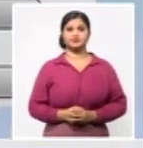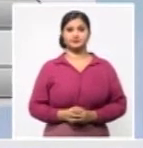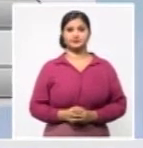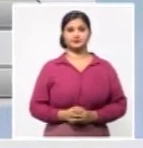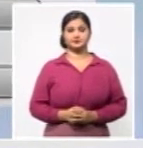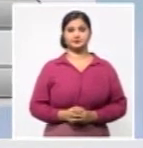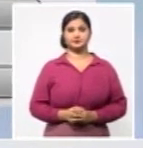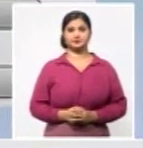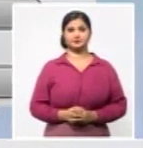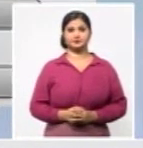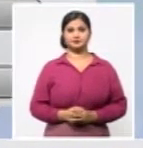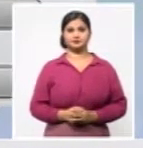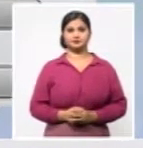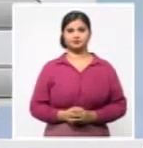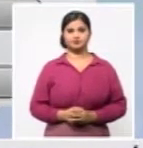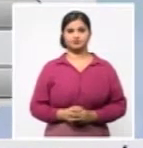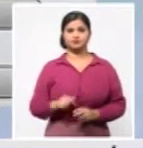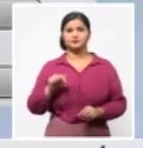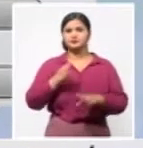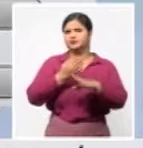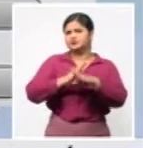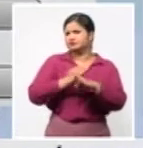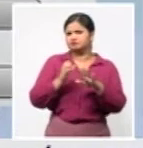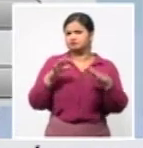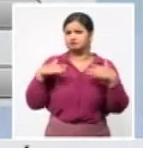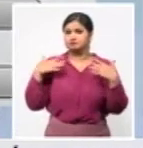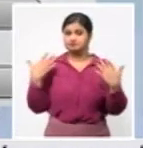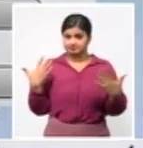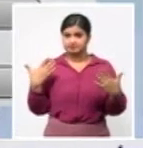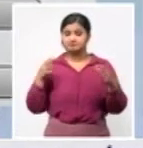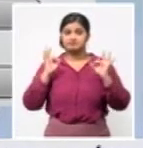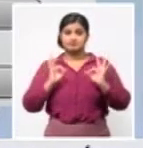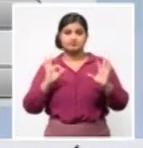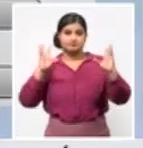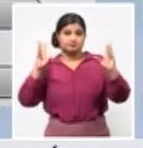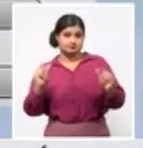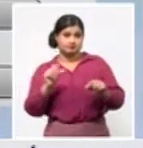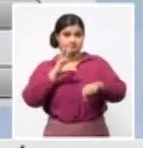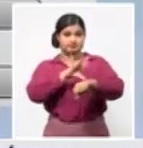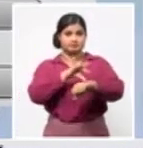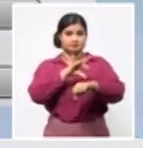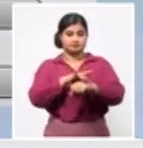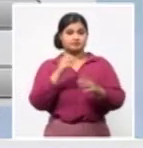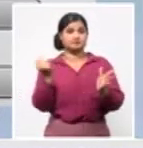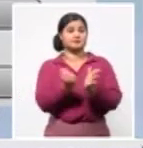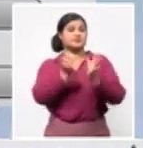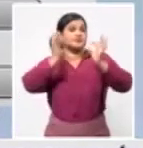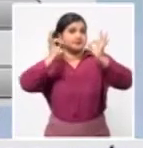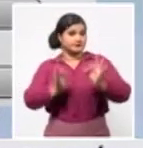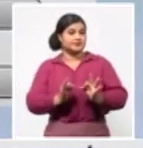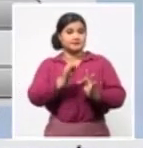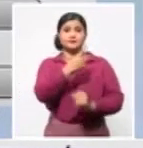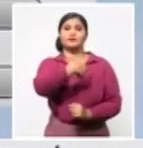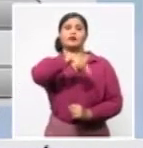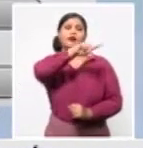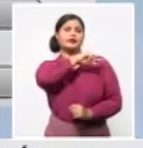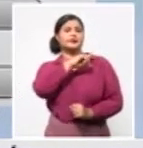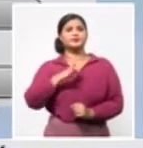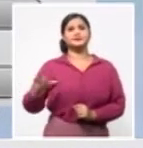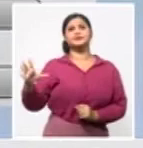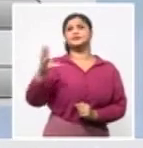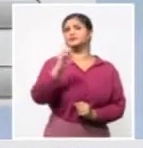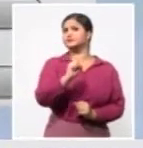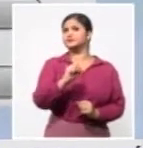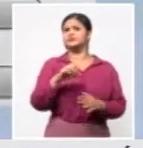represents 1.2% of all samples processed. Yesterday, samples were studied from all of the country's